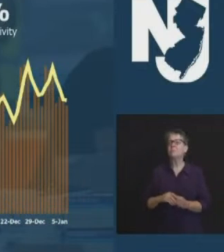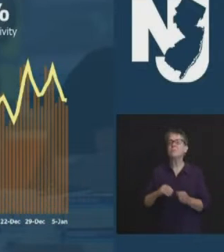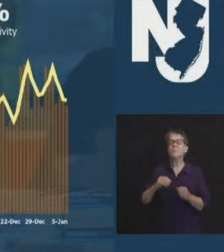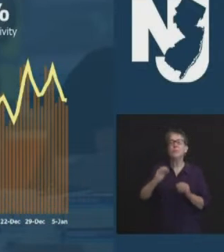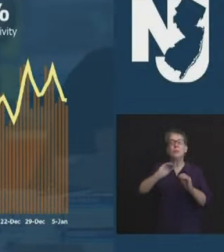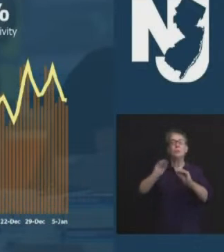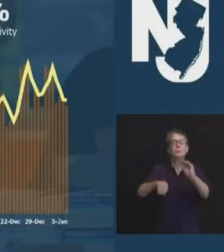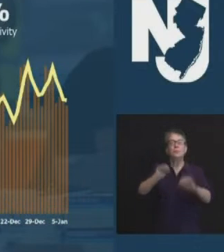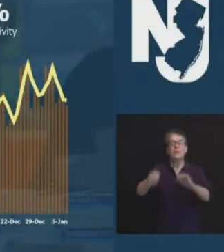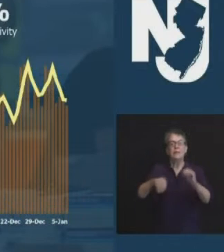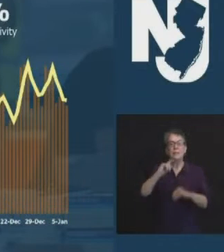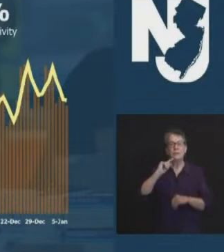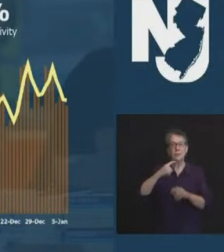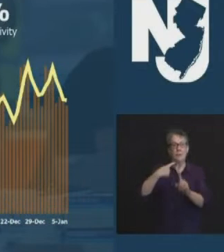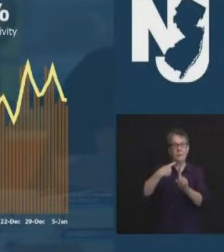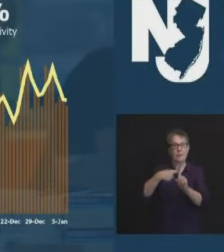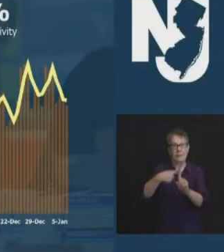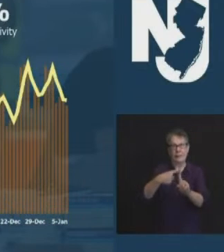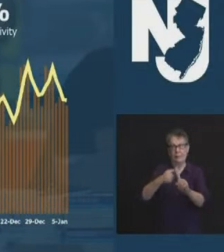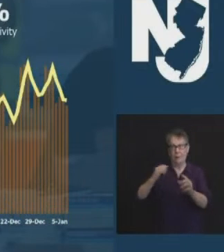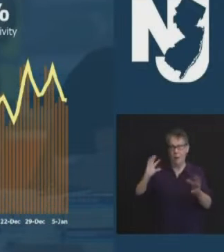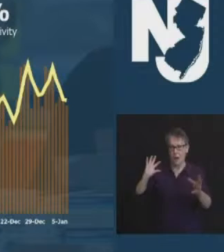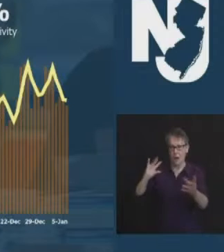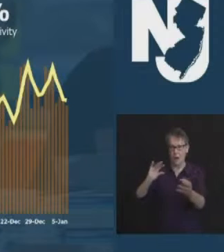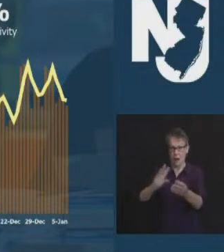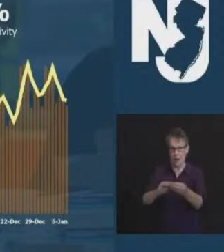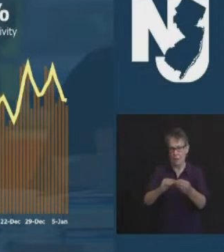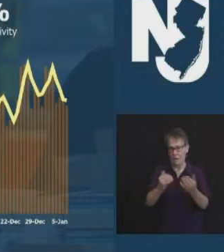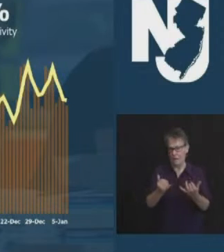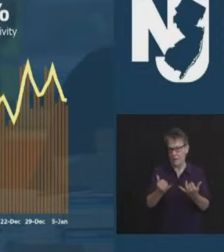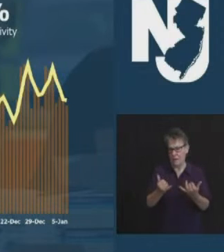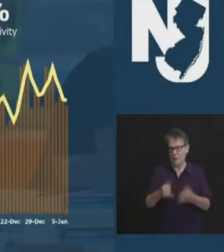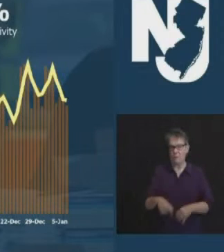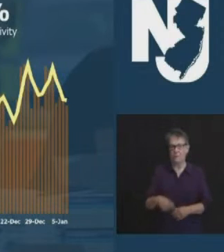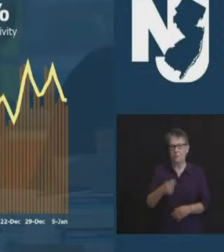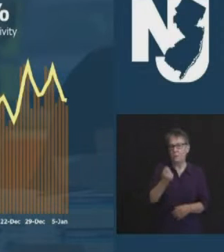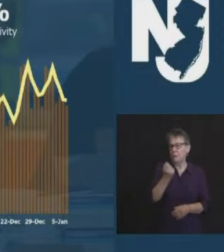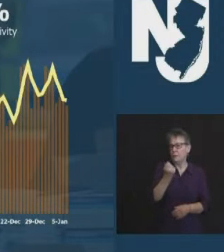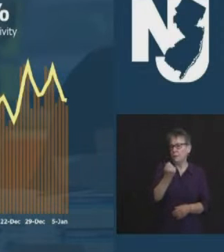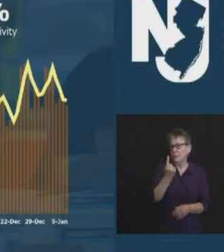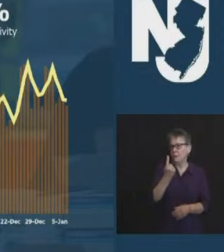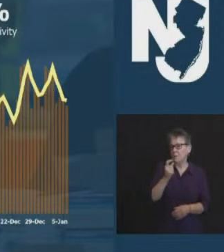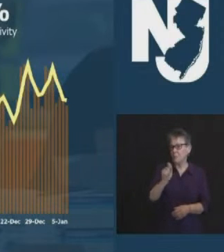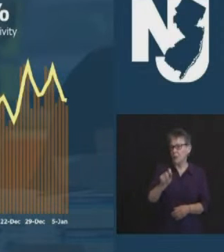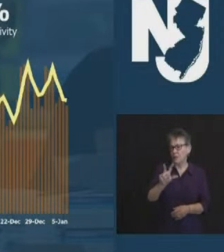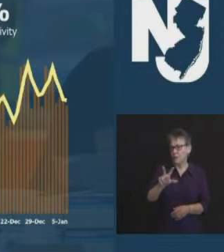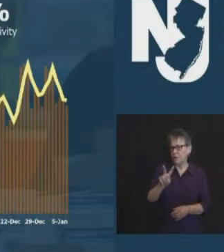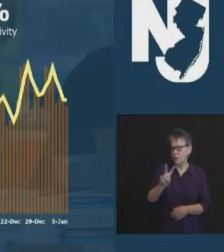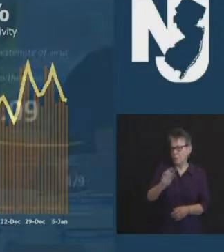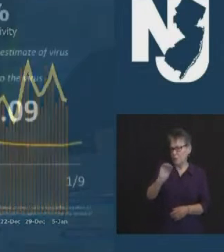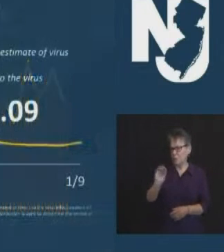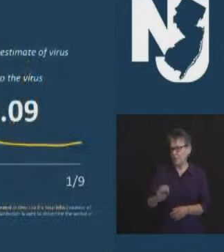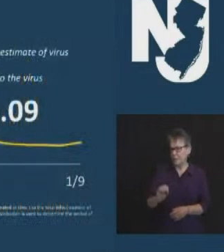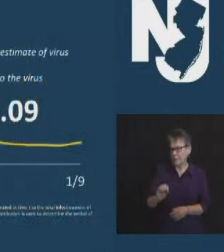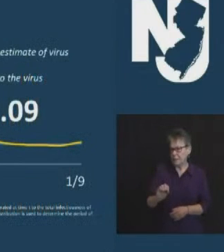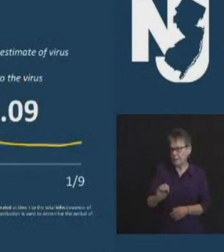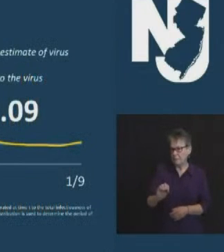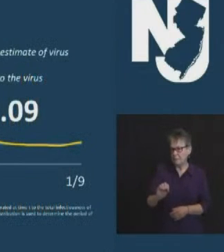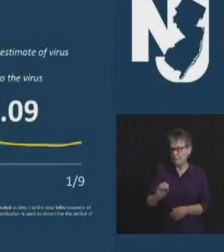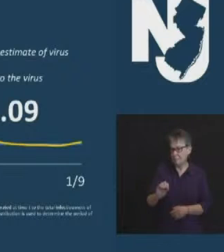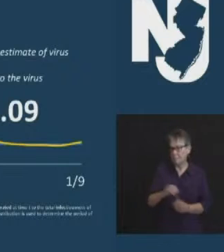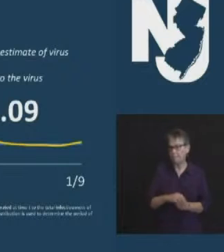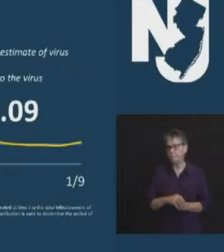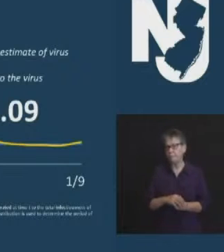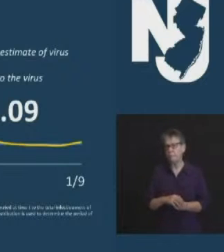49,724 PCR tests recorded last Thursday, January 7, was 11.32%. And the statewide rate of transmission